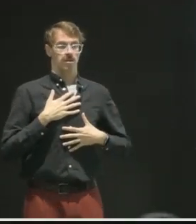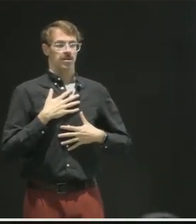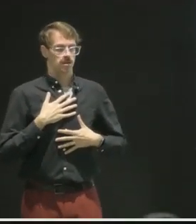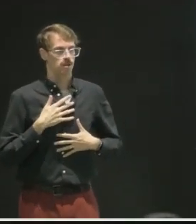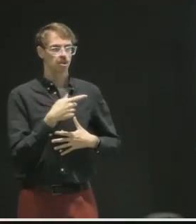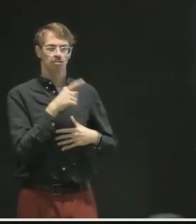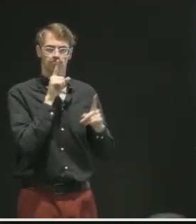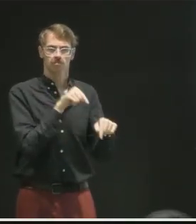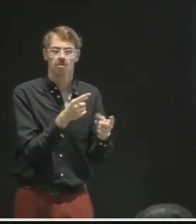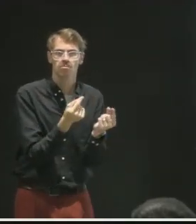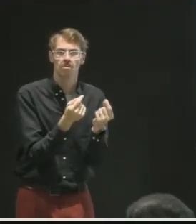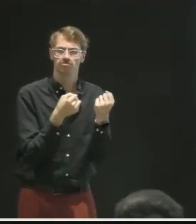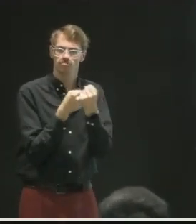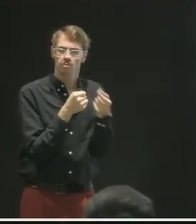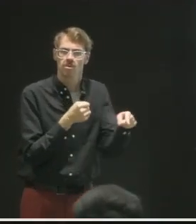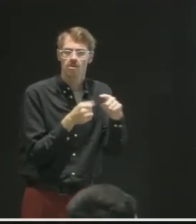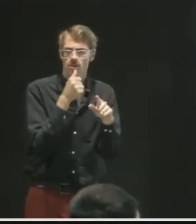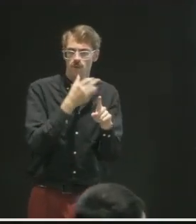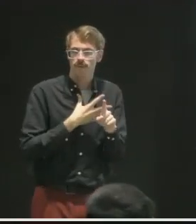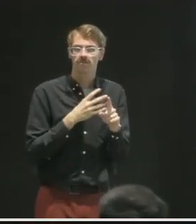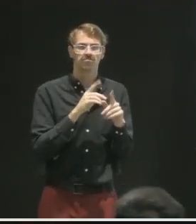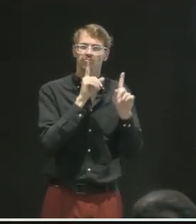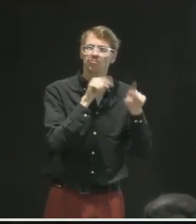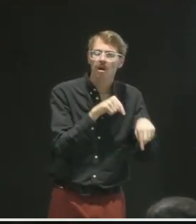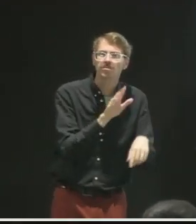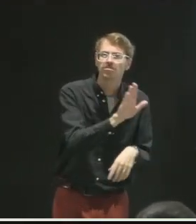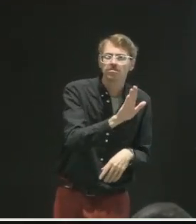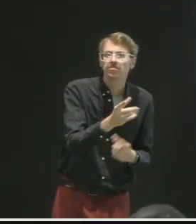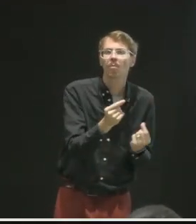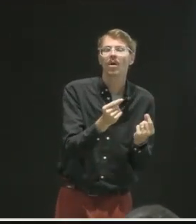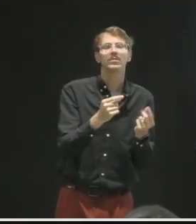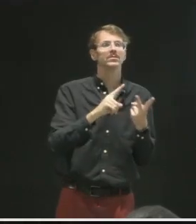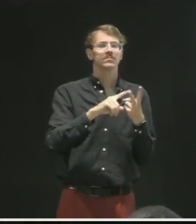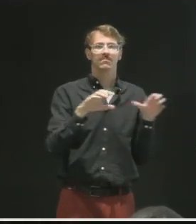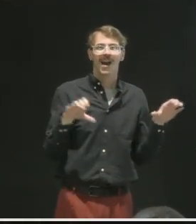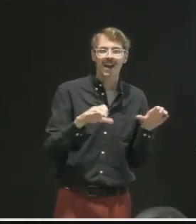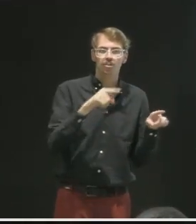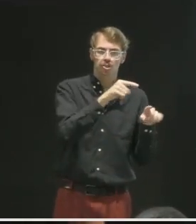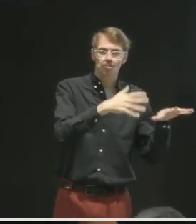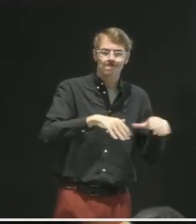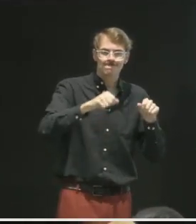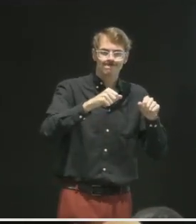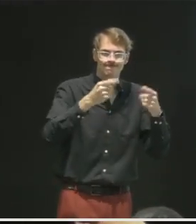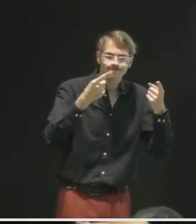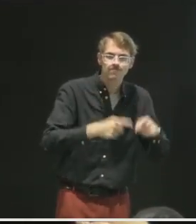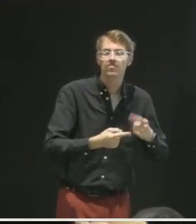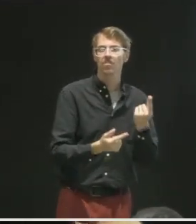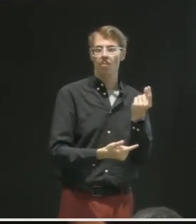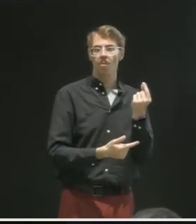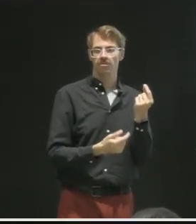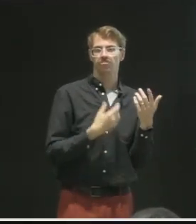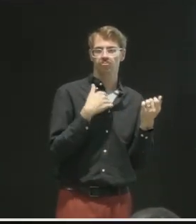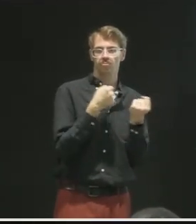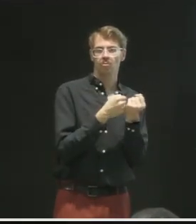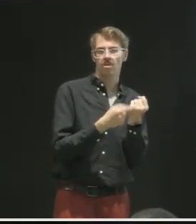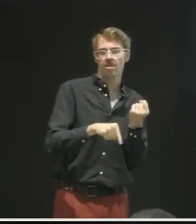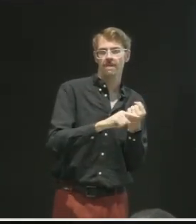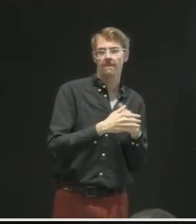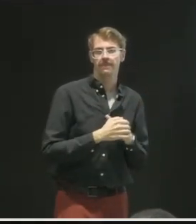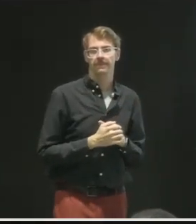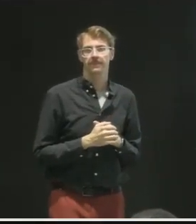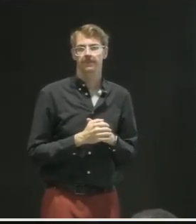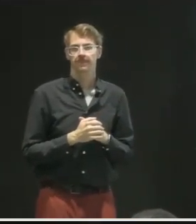women? How did you respond to those cases? What actions were you able to take to support these women and girls?